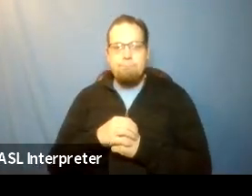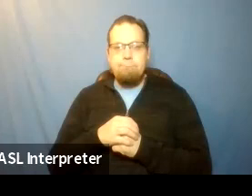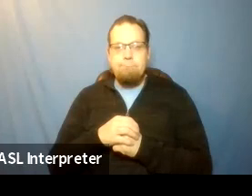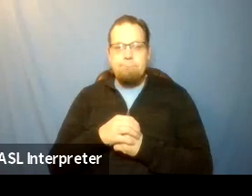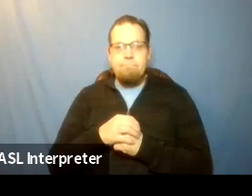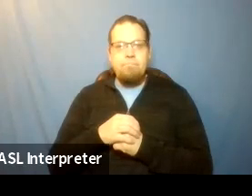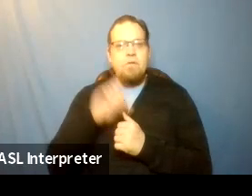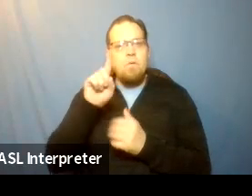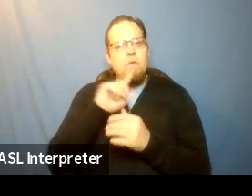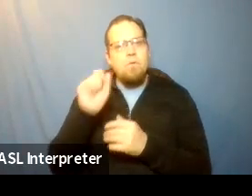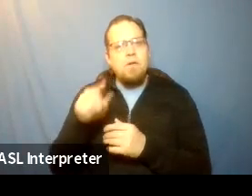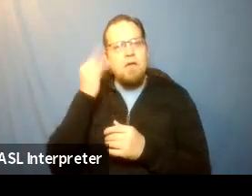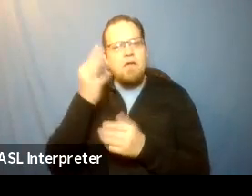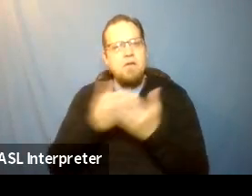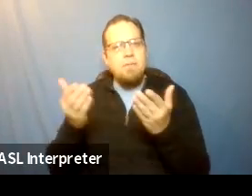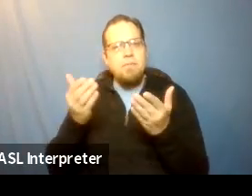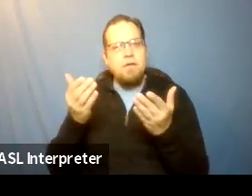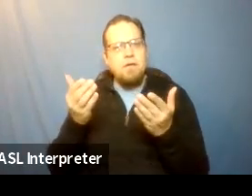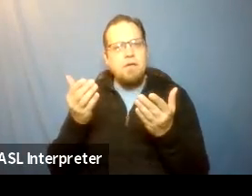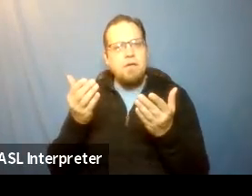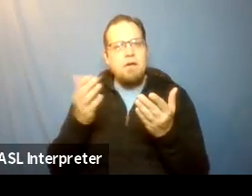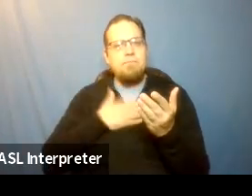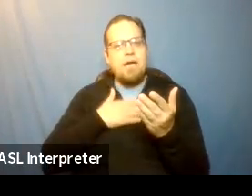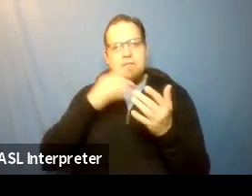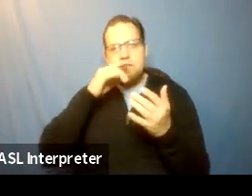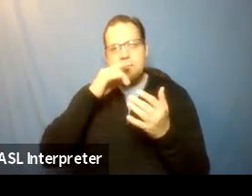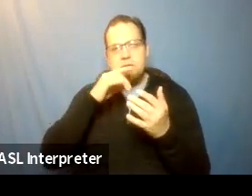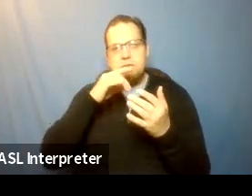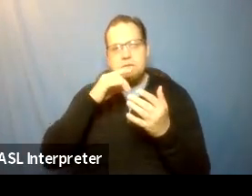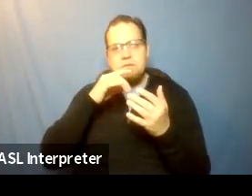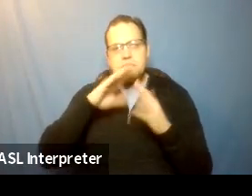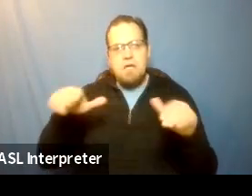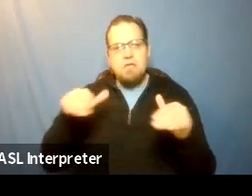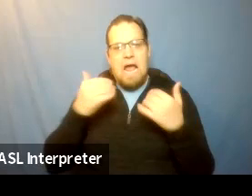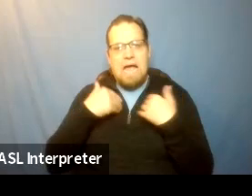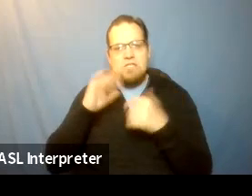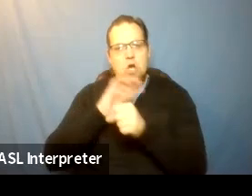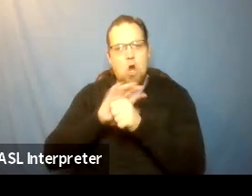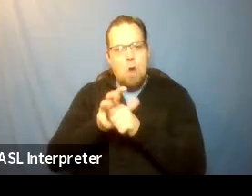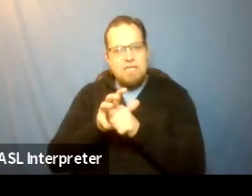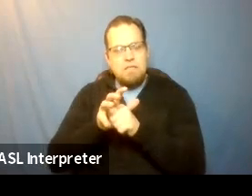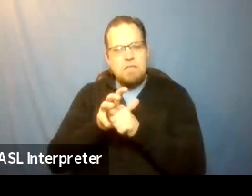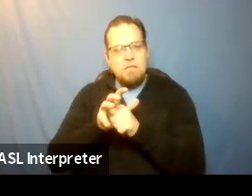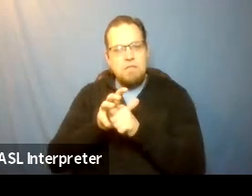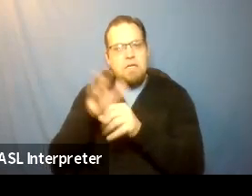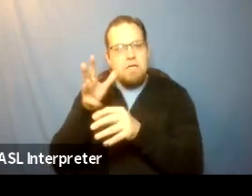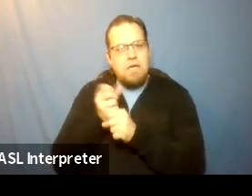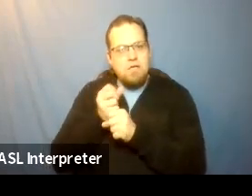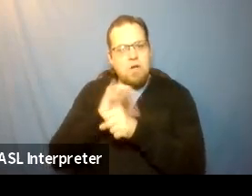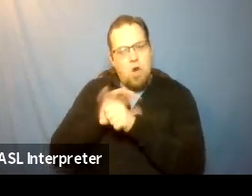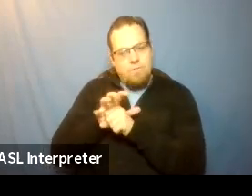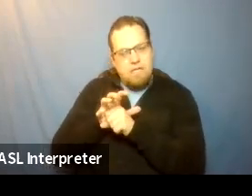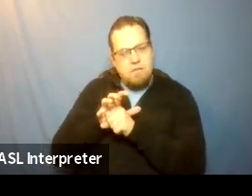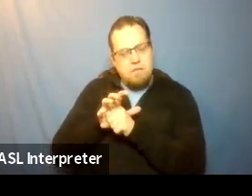One question was, if something if my child comes down with COVID at school or ends up having COVID,